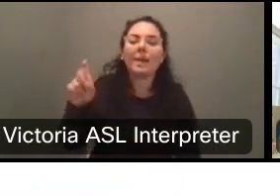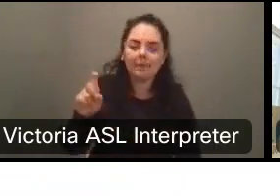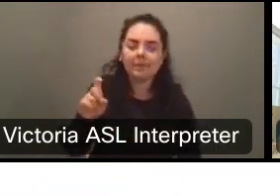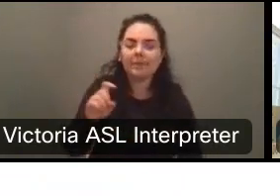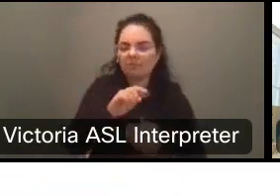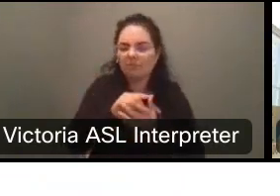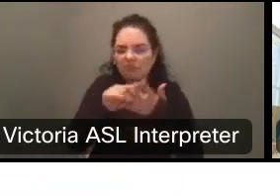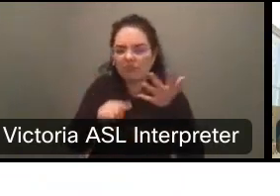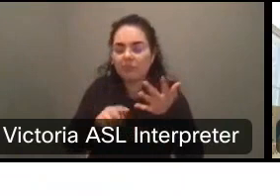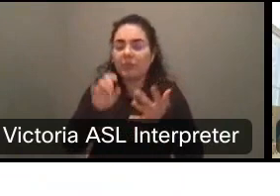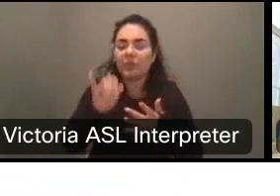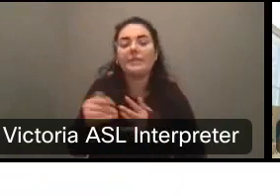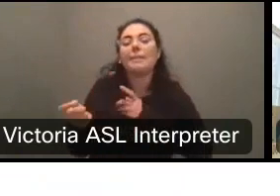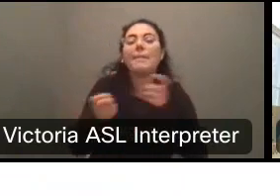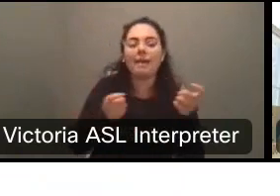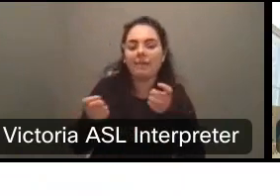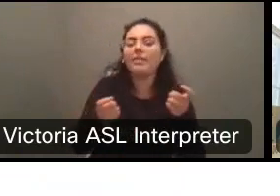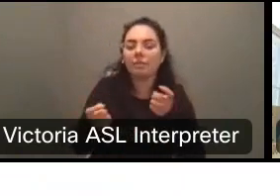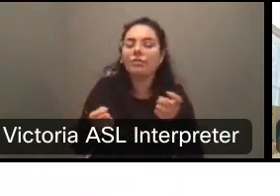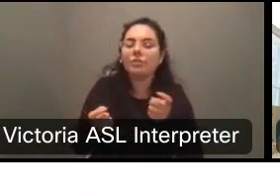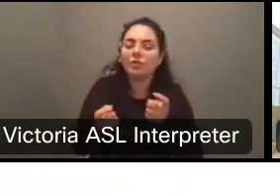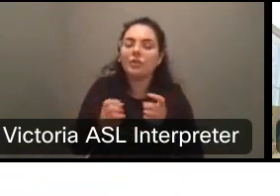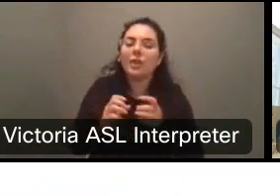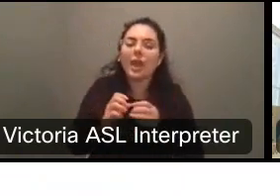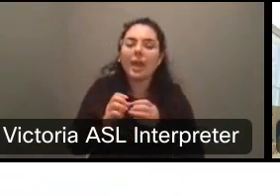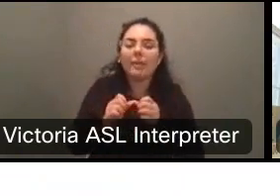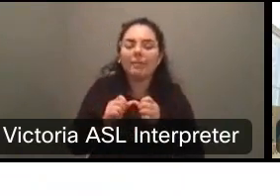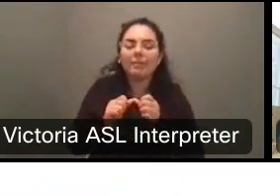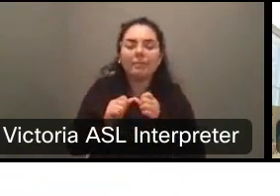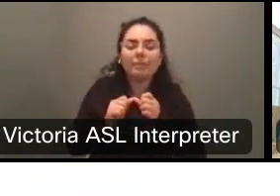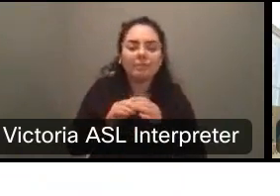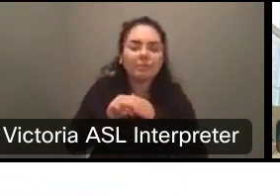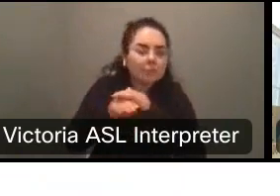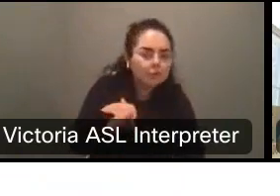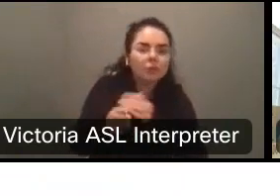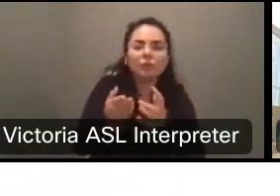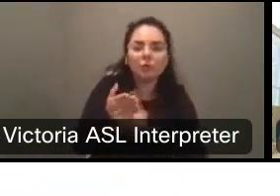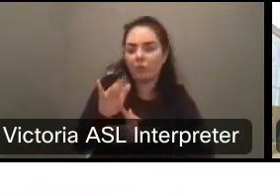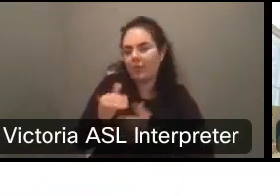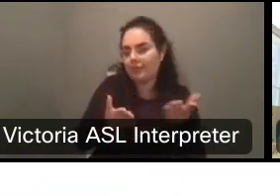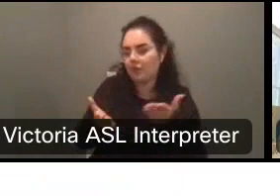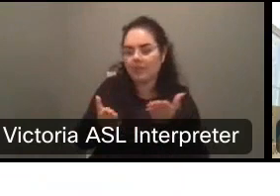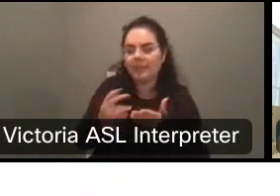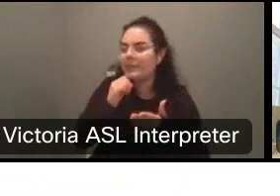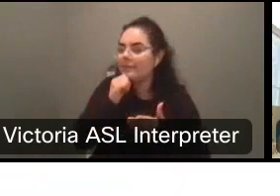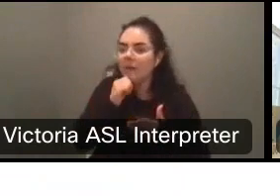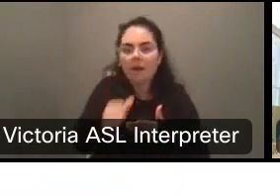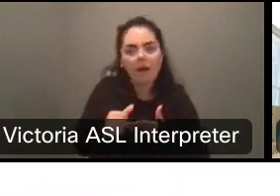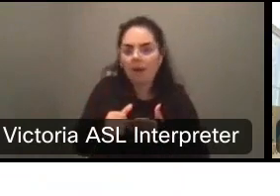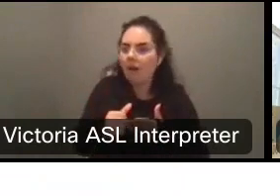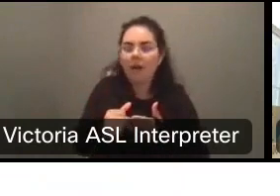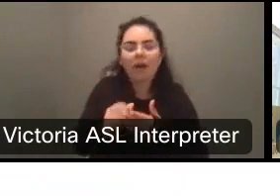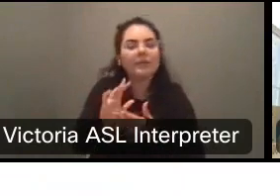what's managed and pushed through these services. It would not unfortunately